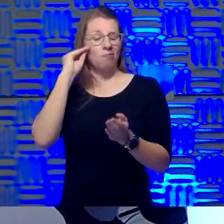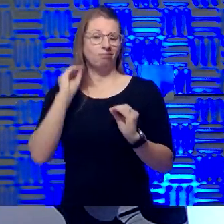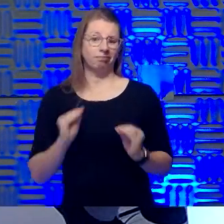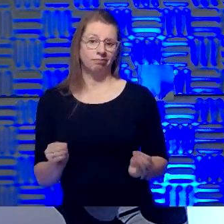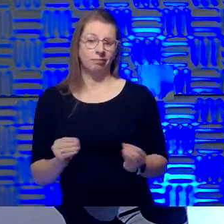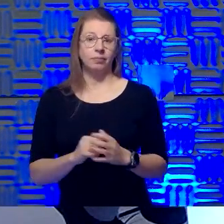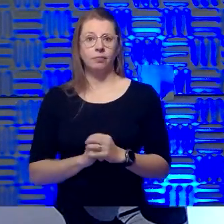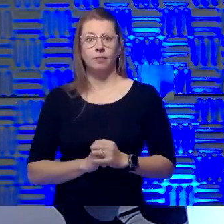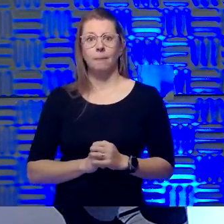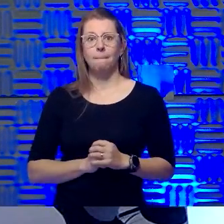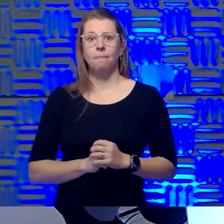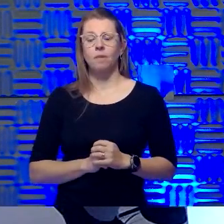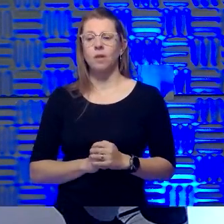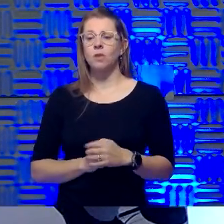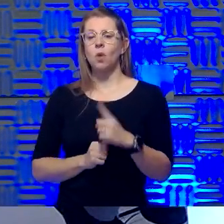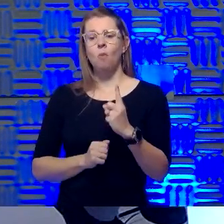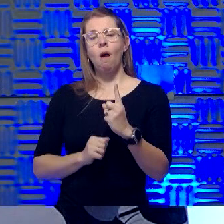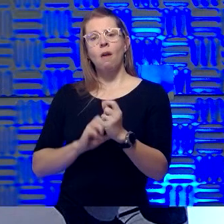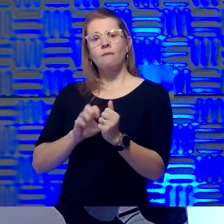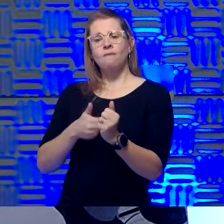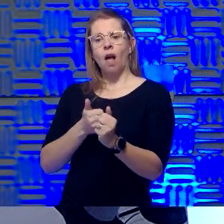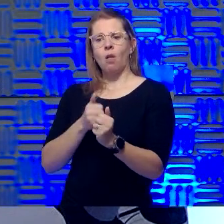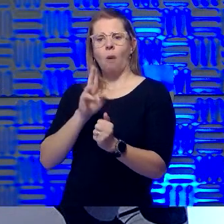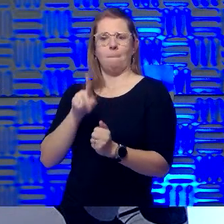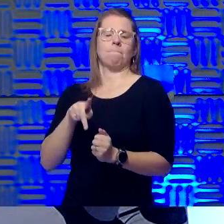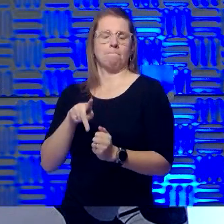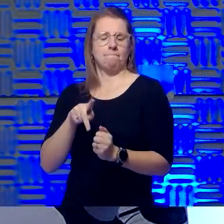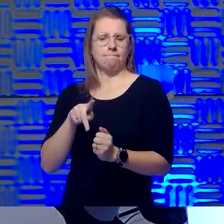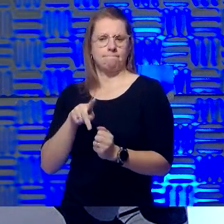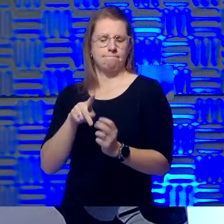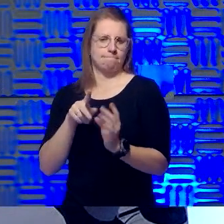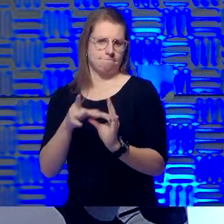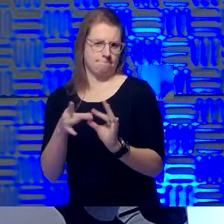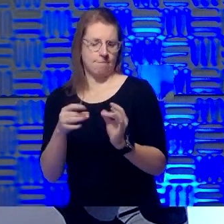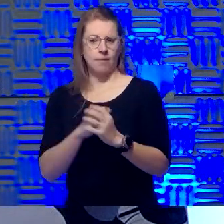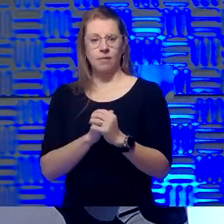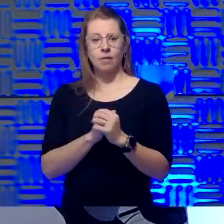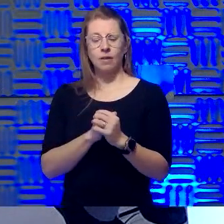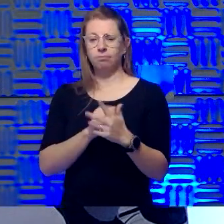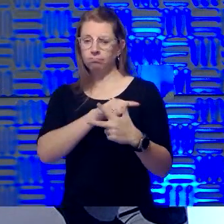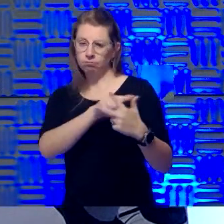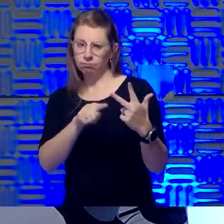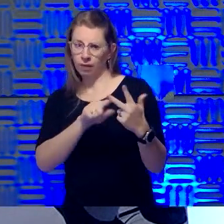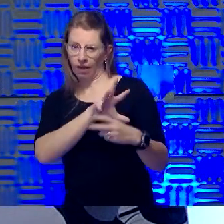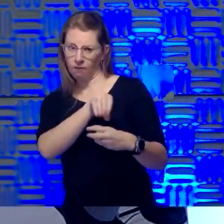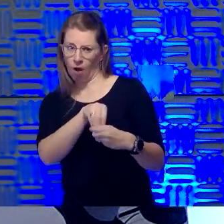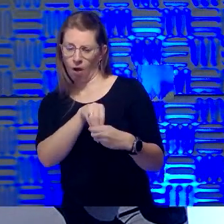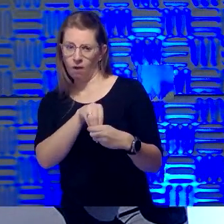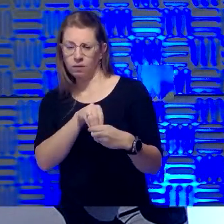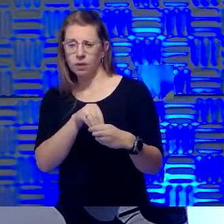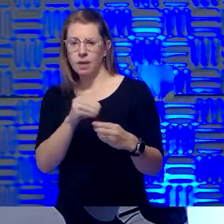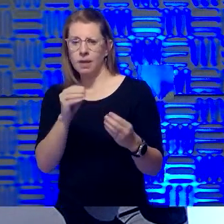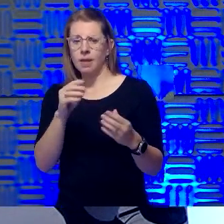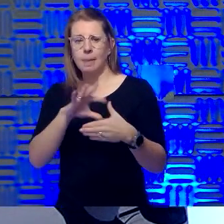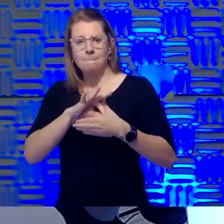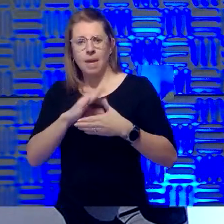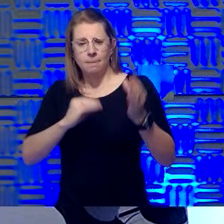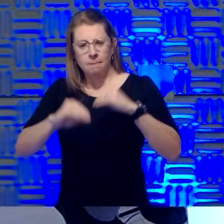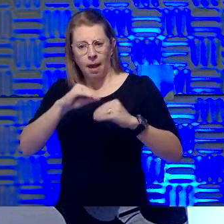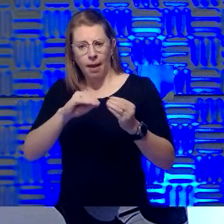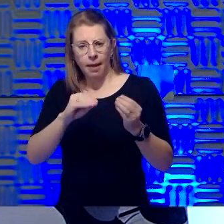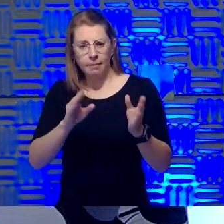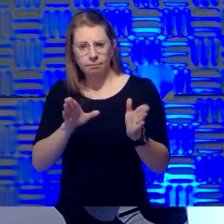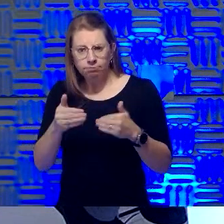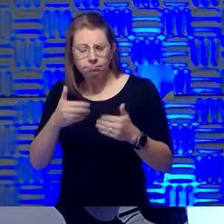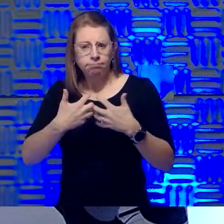to that would be, are any of y'all involved with any of the meatpacking plants or any of the other clusters